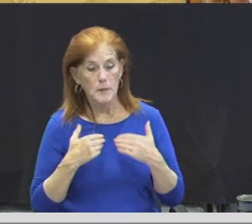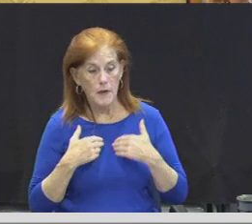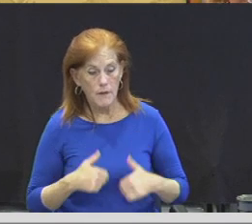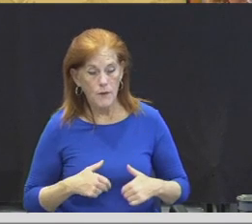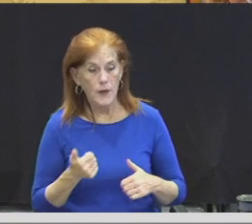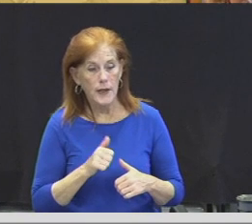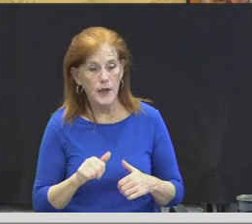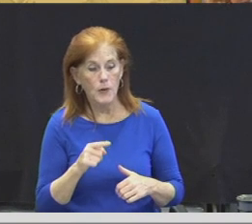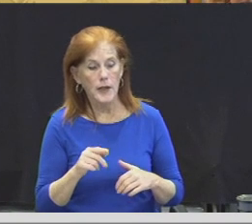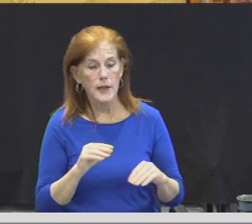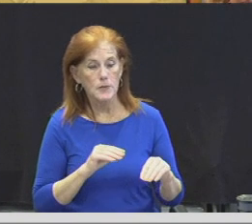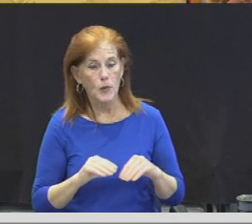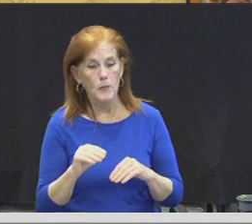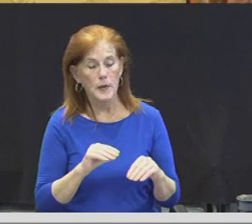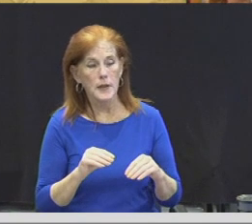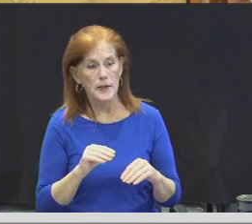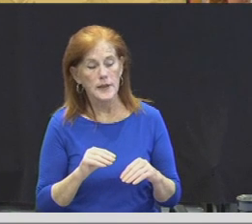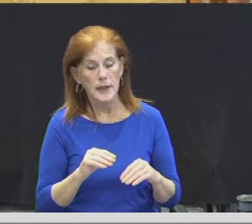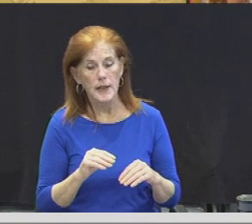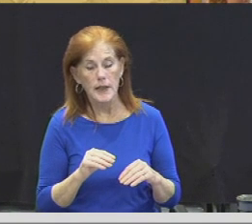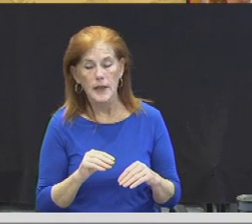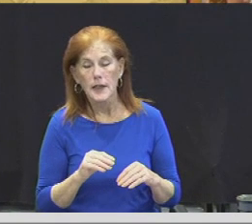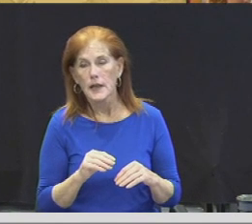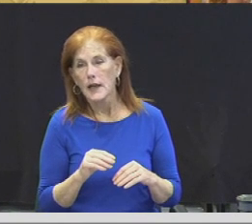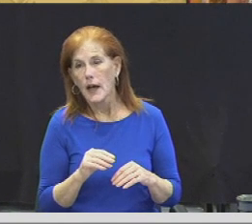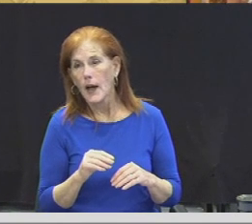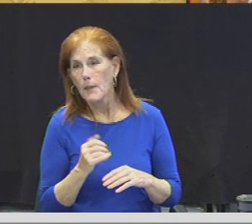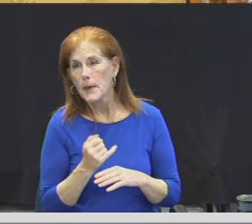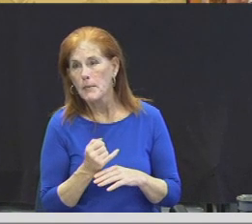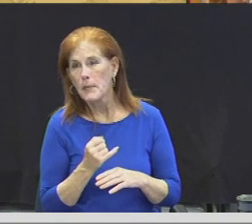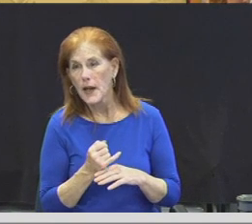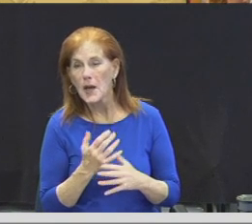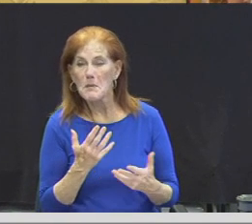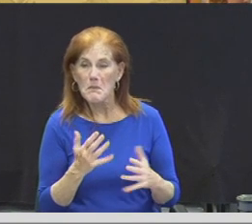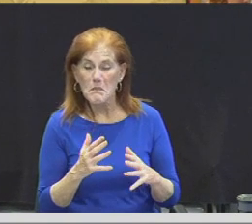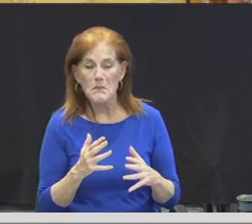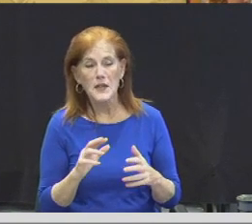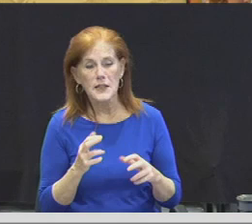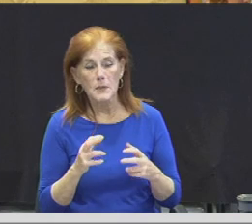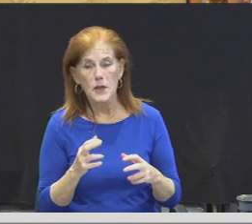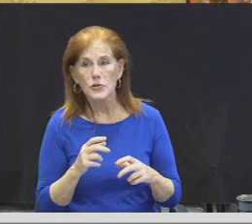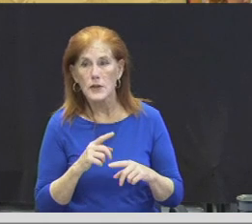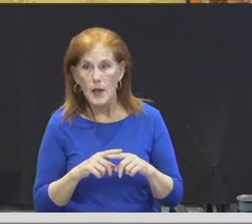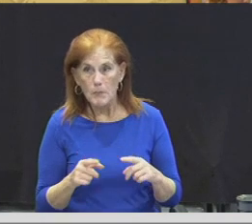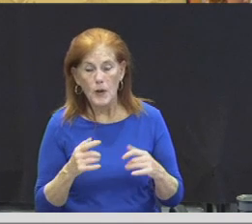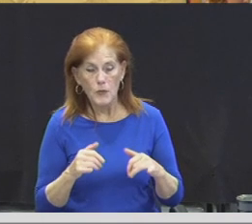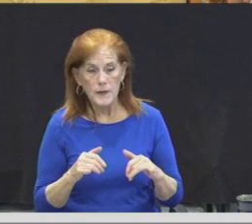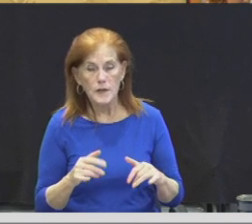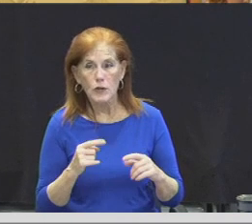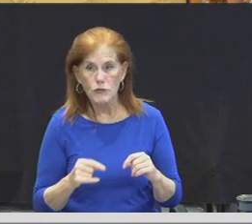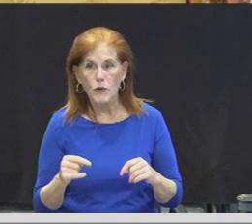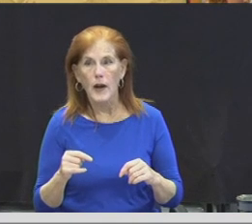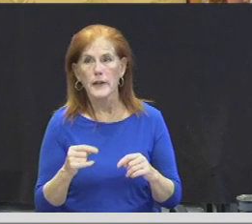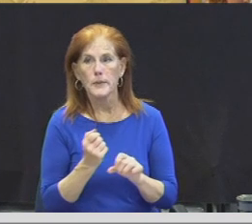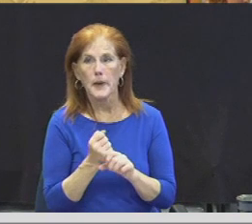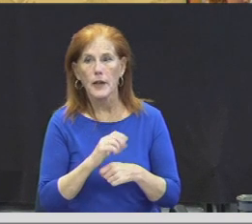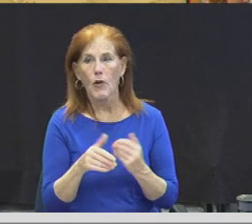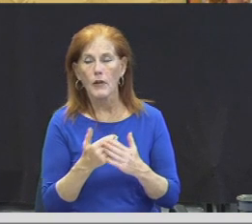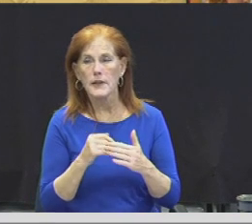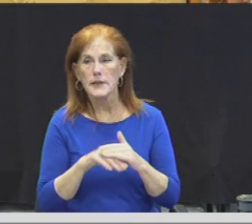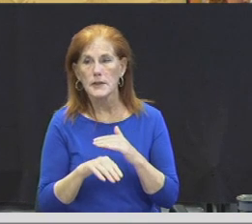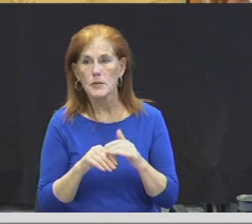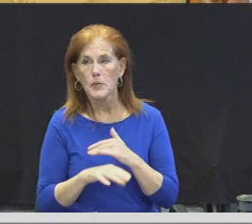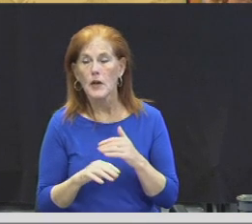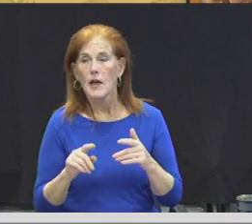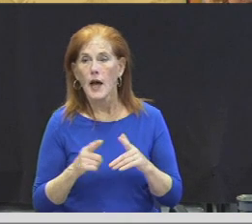mobility impaired was really a focus, but I think you'll see there's elements of accessibility woven throughout the entire project. I'll